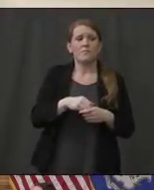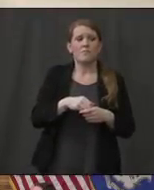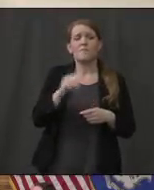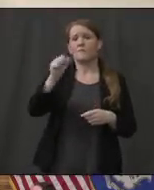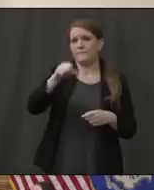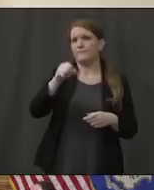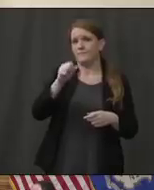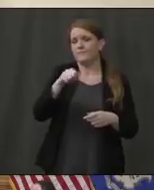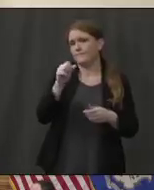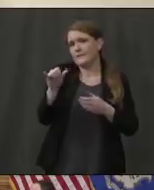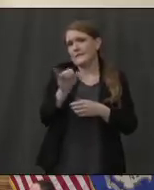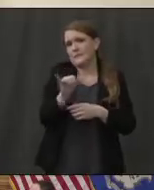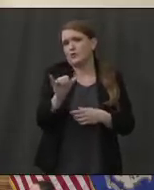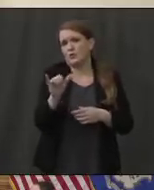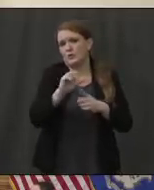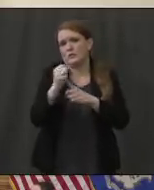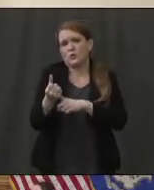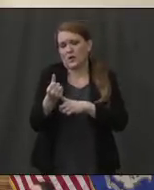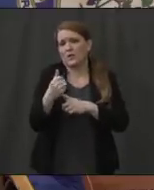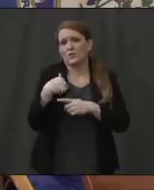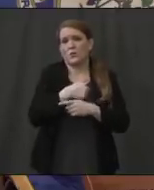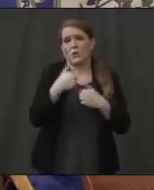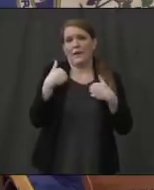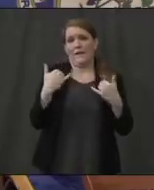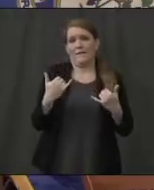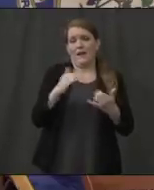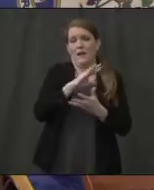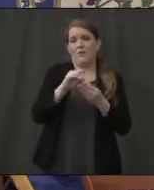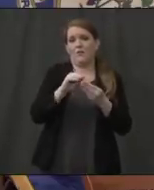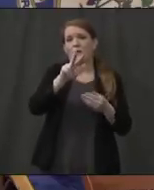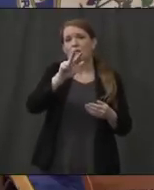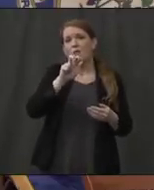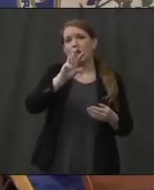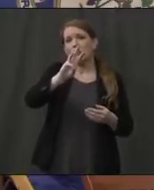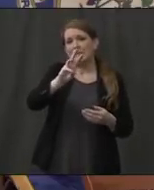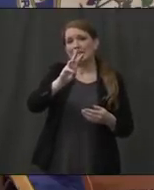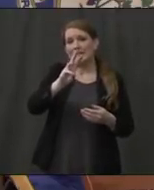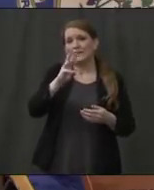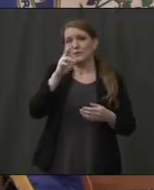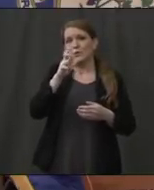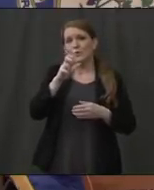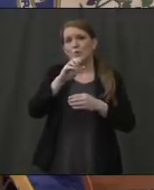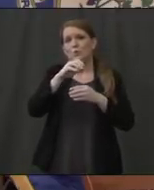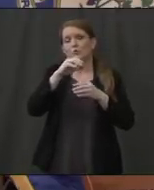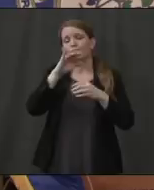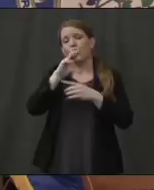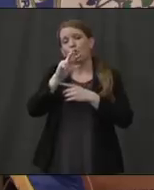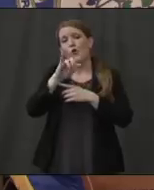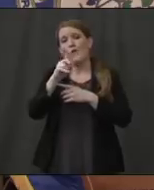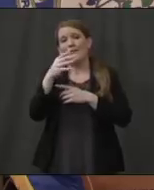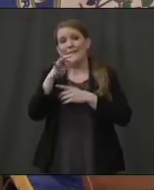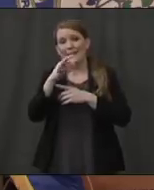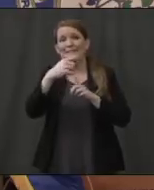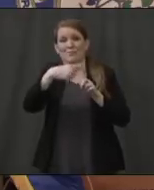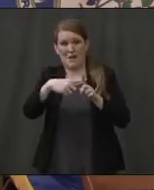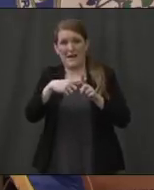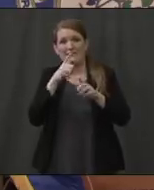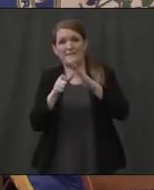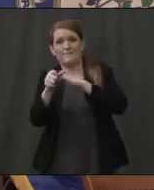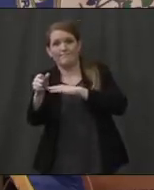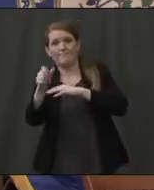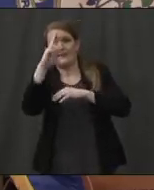We have 306 COVID inpatients in the New Haven health system. Little